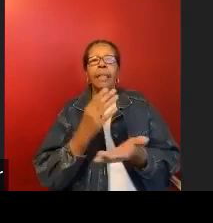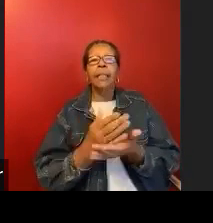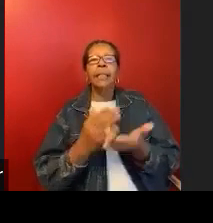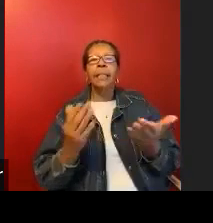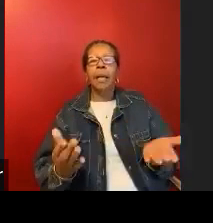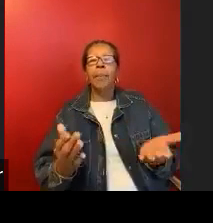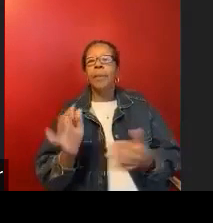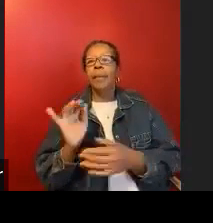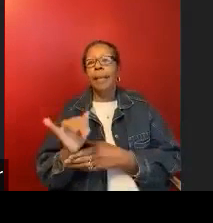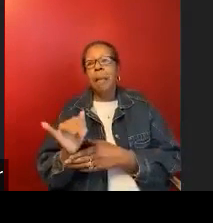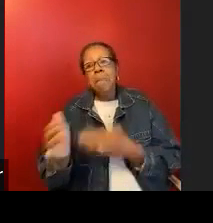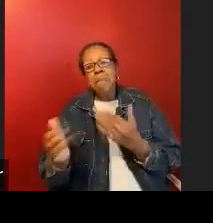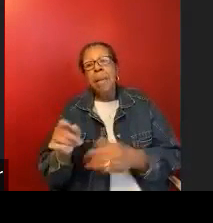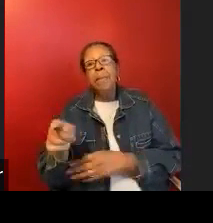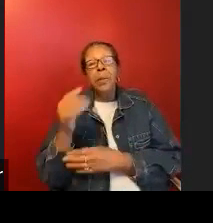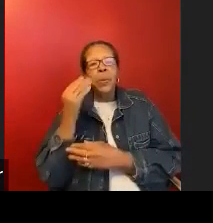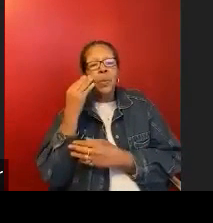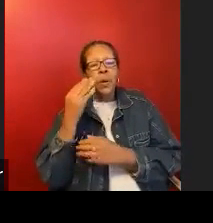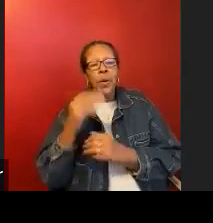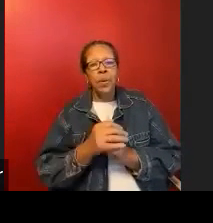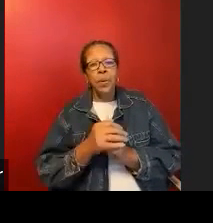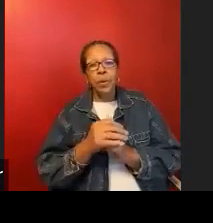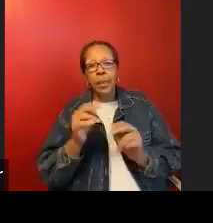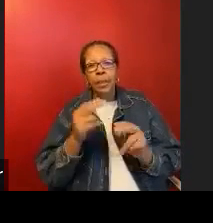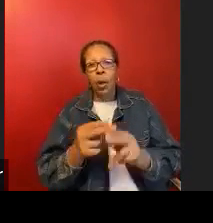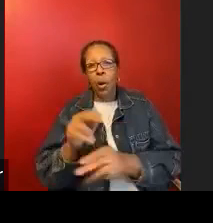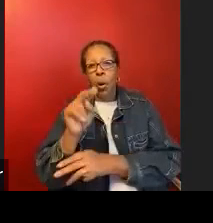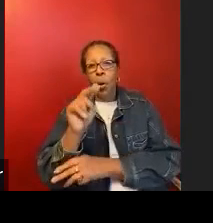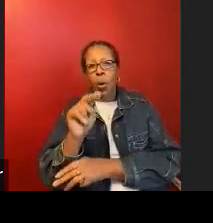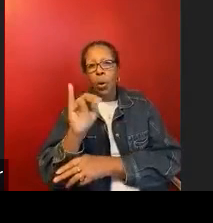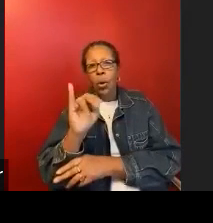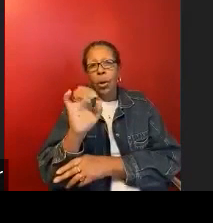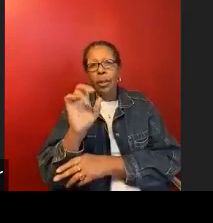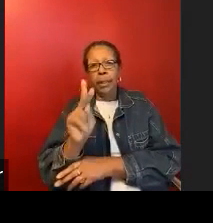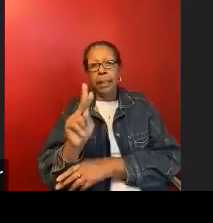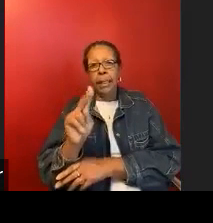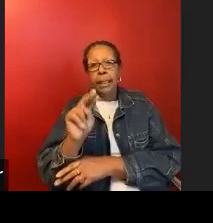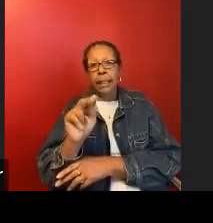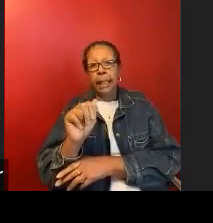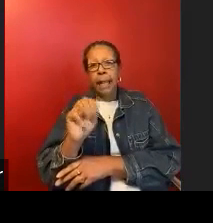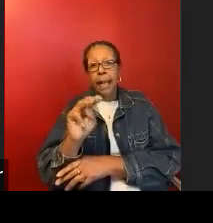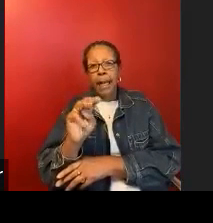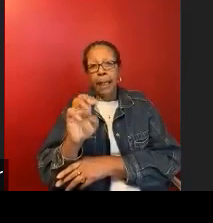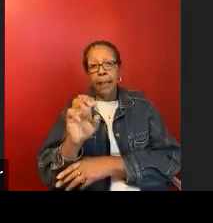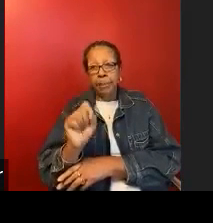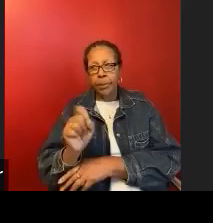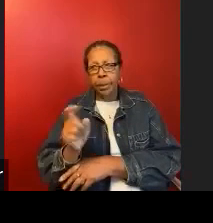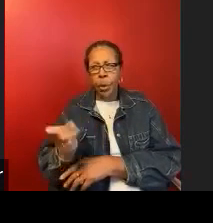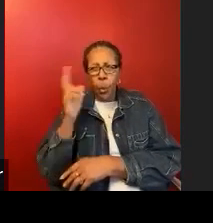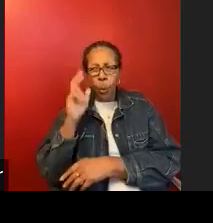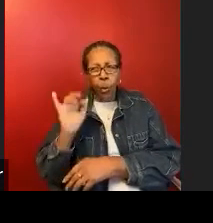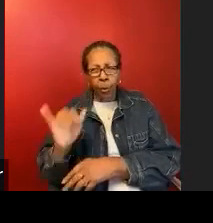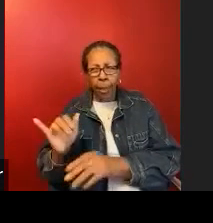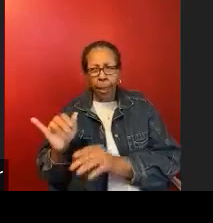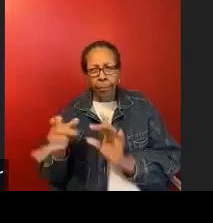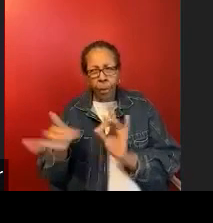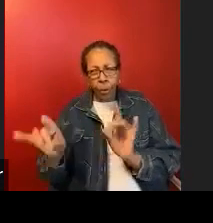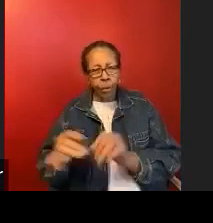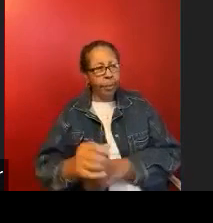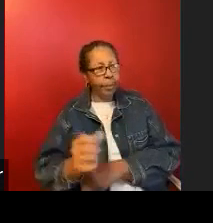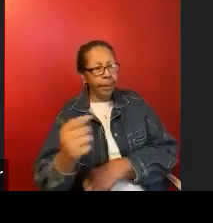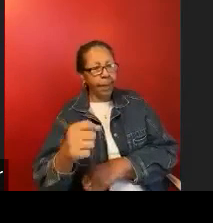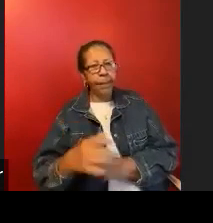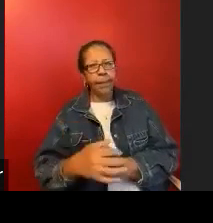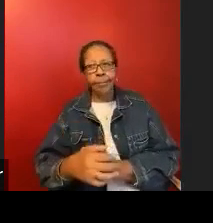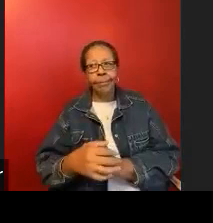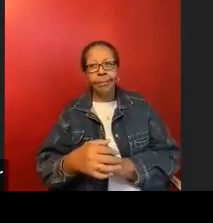may be familiar with, and it's called nicknames. Have you ever heard of that expression, nickname? Yes. I see